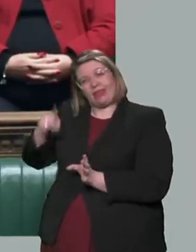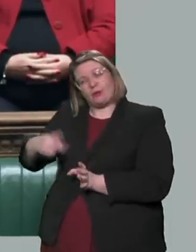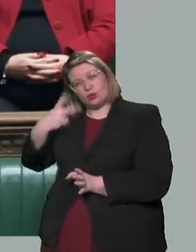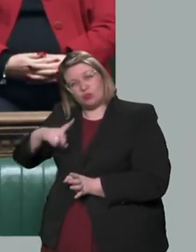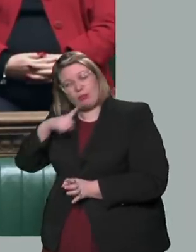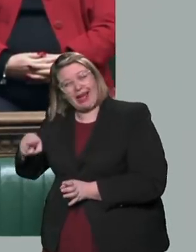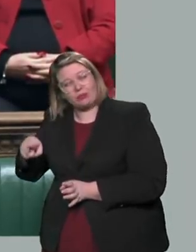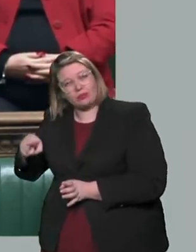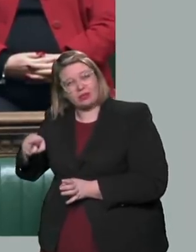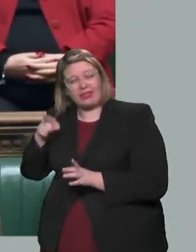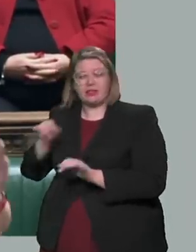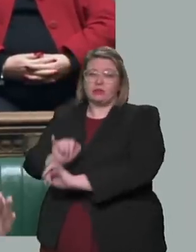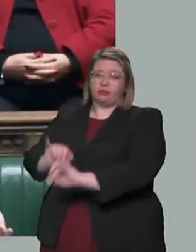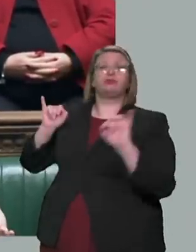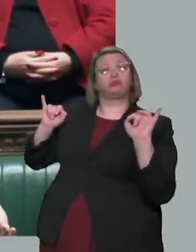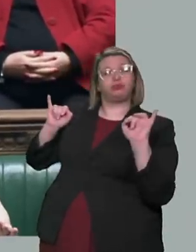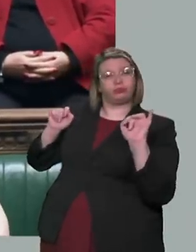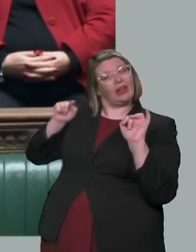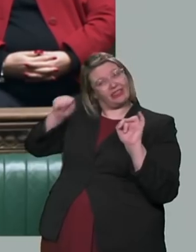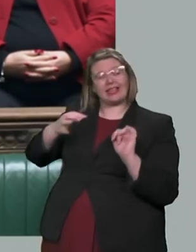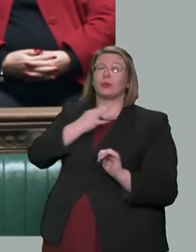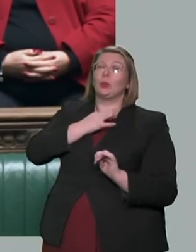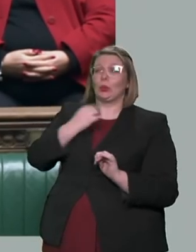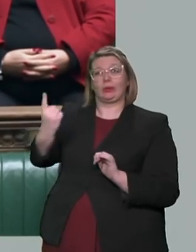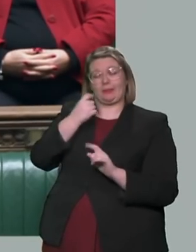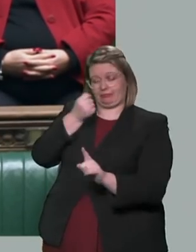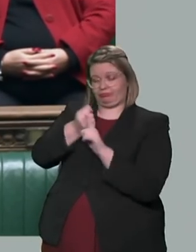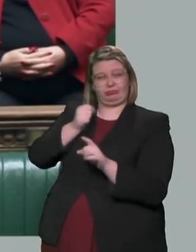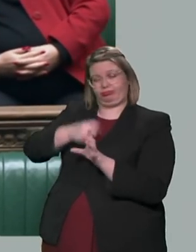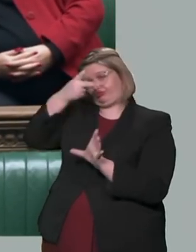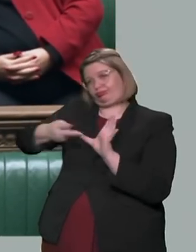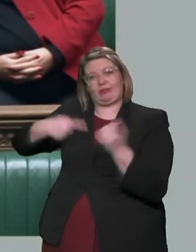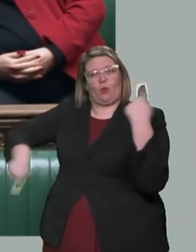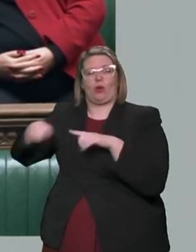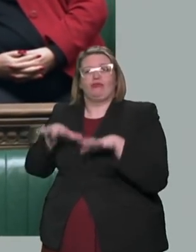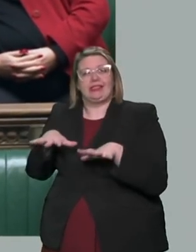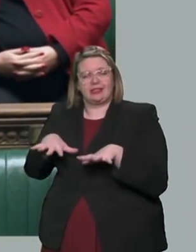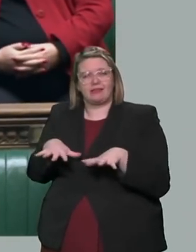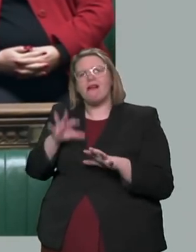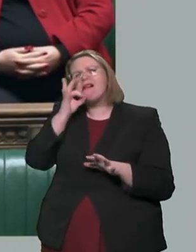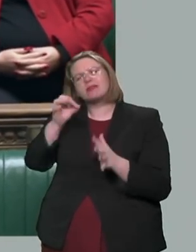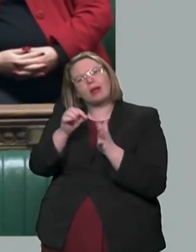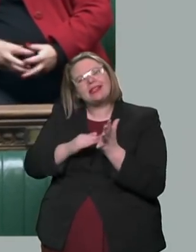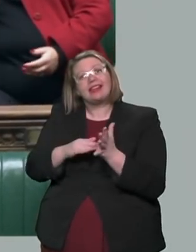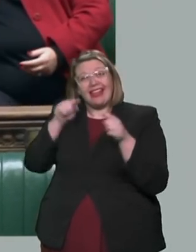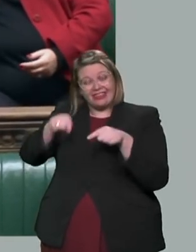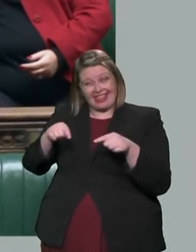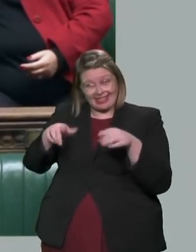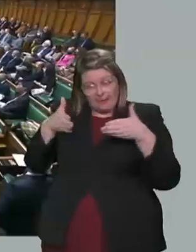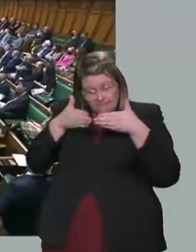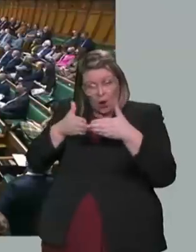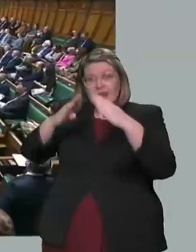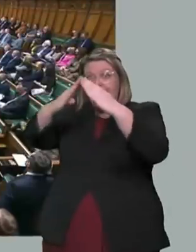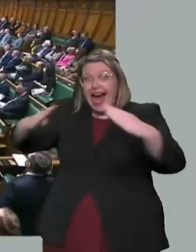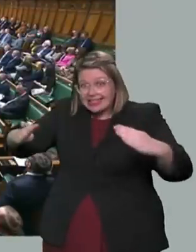is an iceberg, Mr. Speaker, right ahead. So will he finally stop and change course?